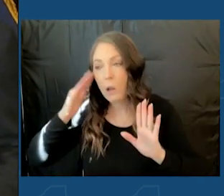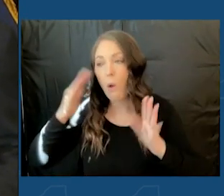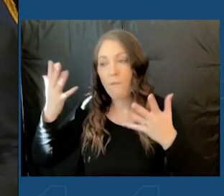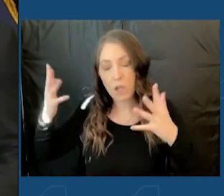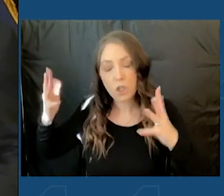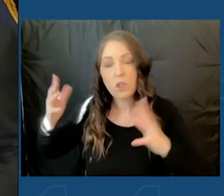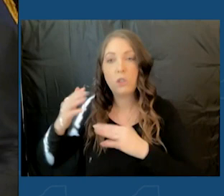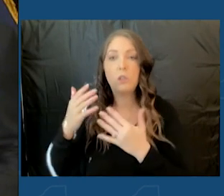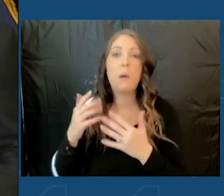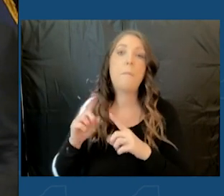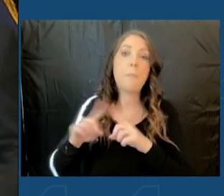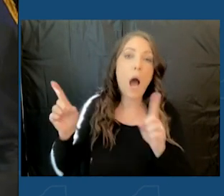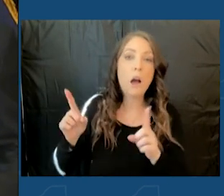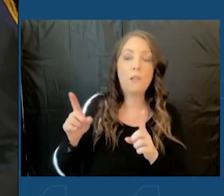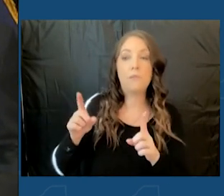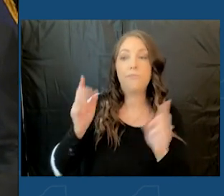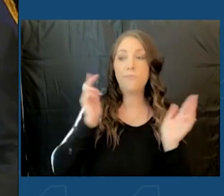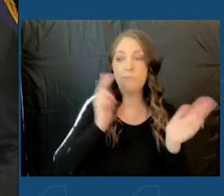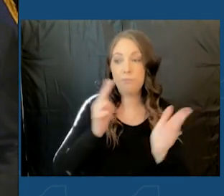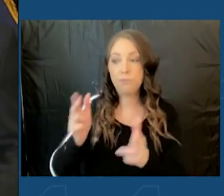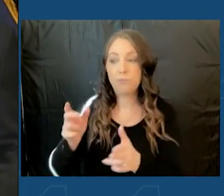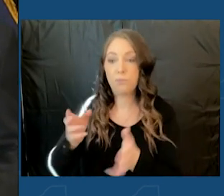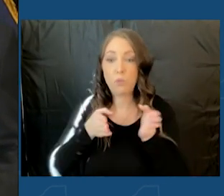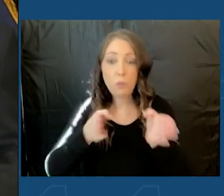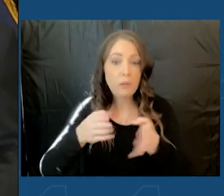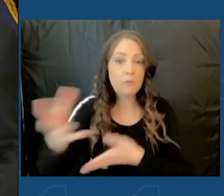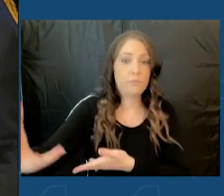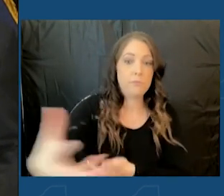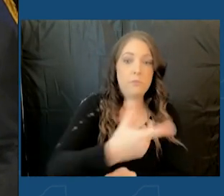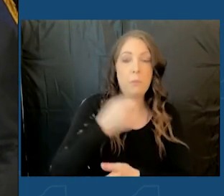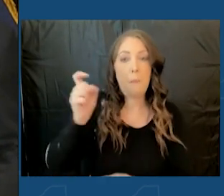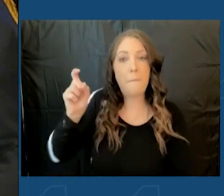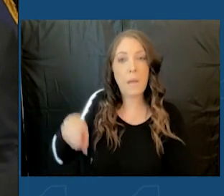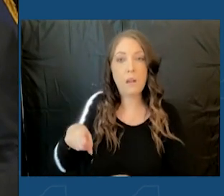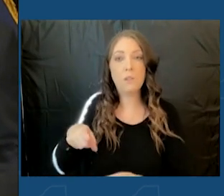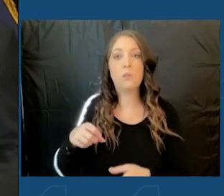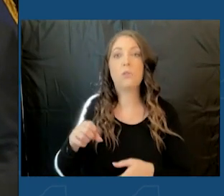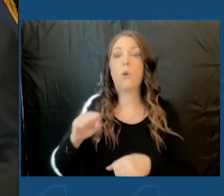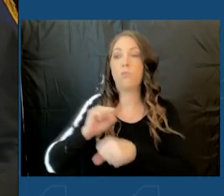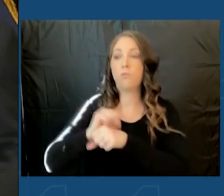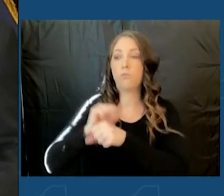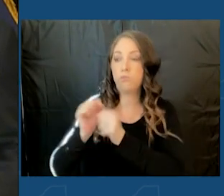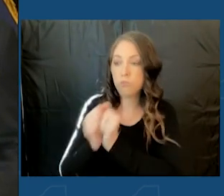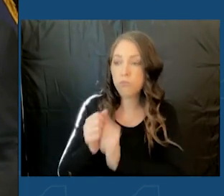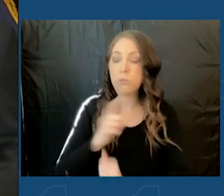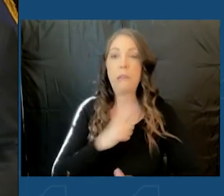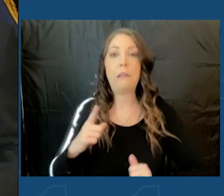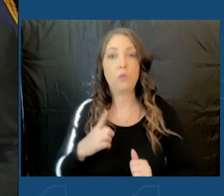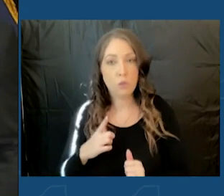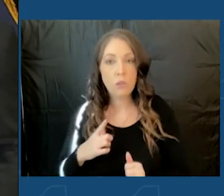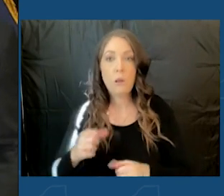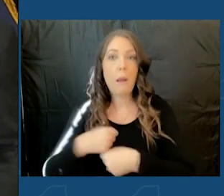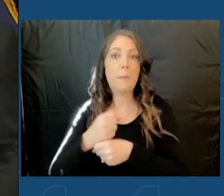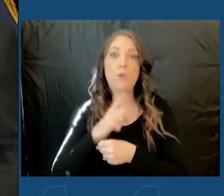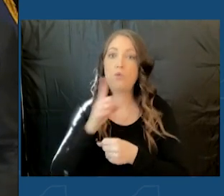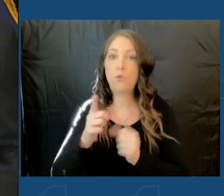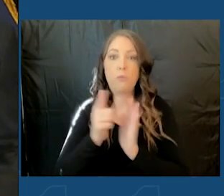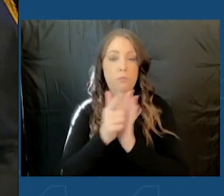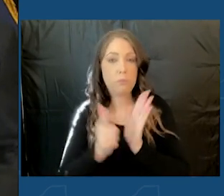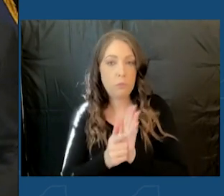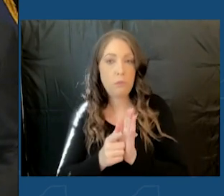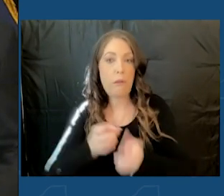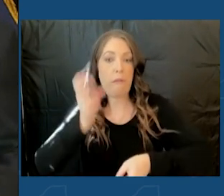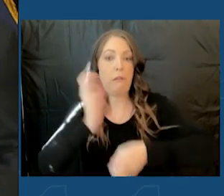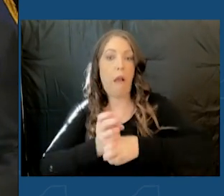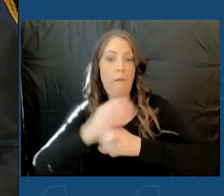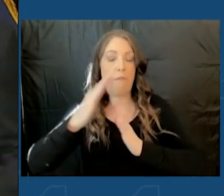streets. So as a result, working with the legislature, nation-leading package on making sure we do have the toughest gun laws. And I'll just go over a few of them because I want